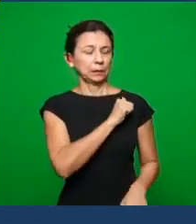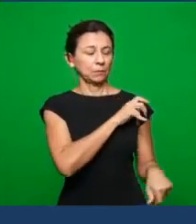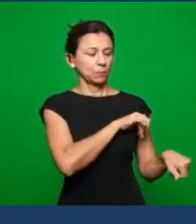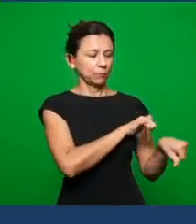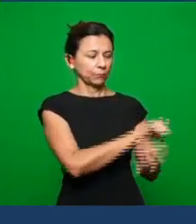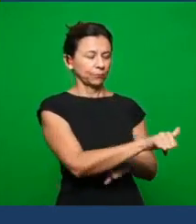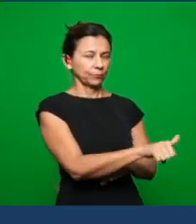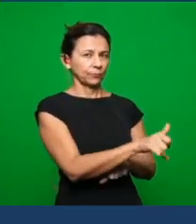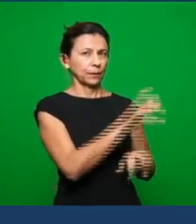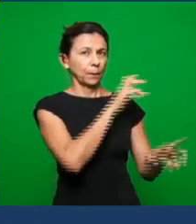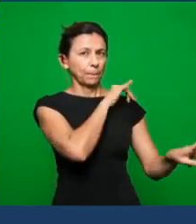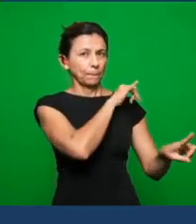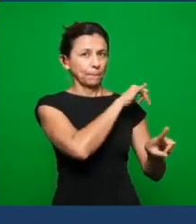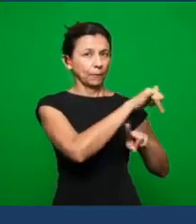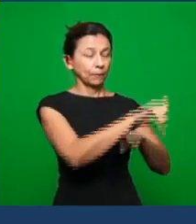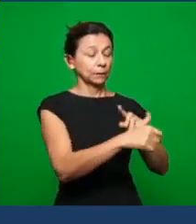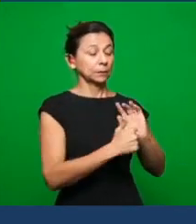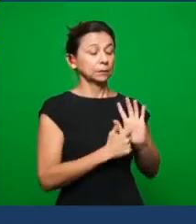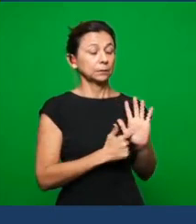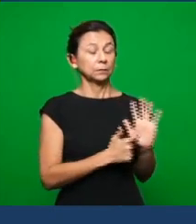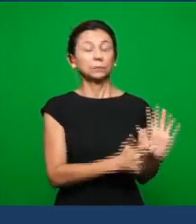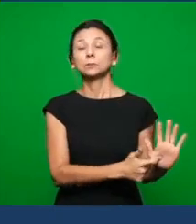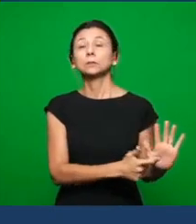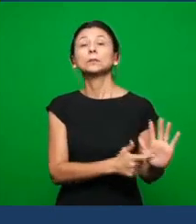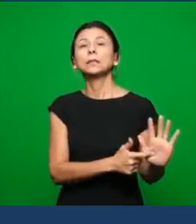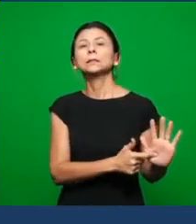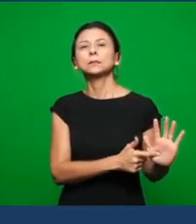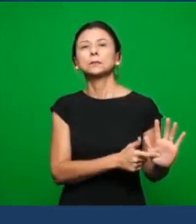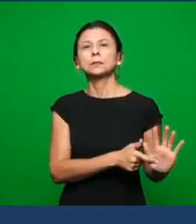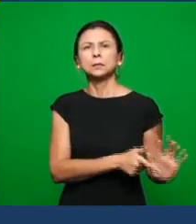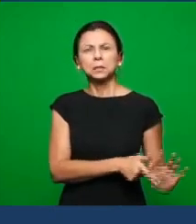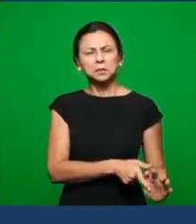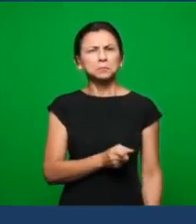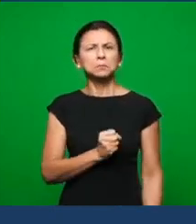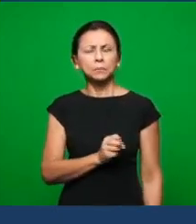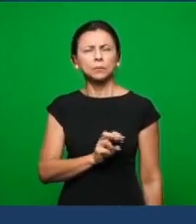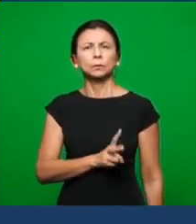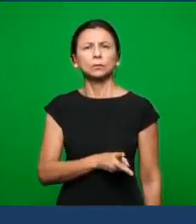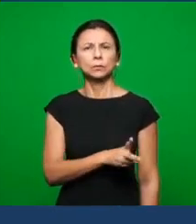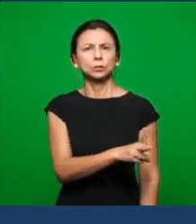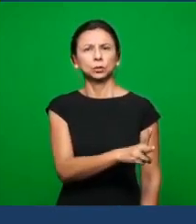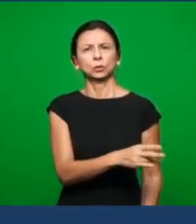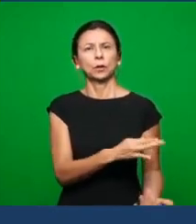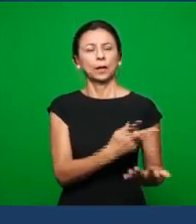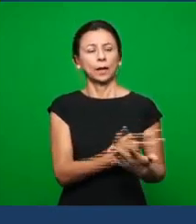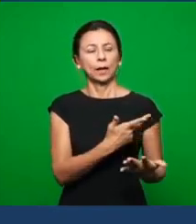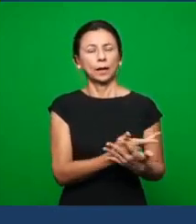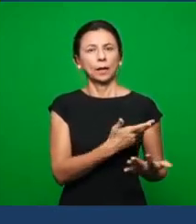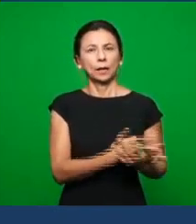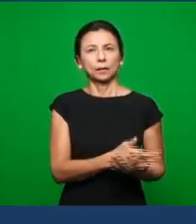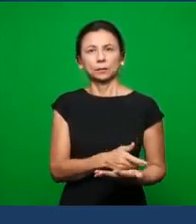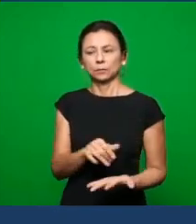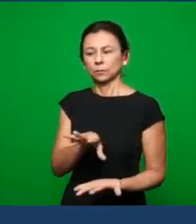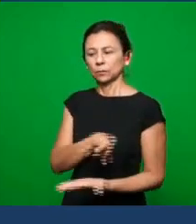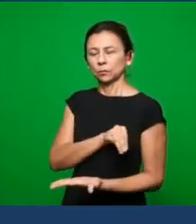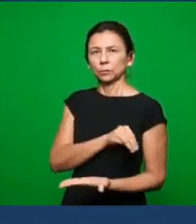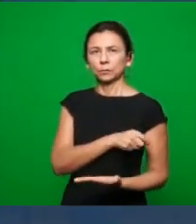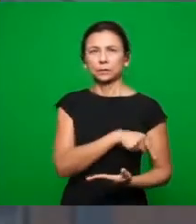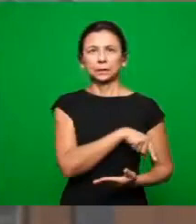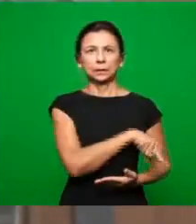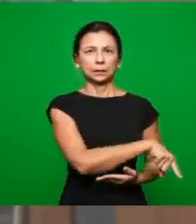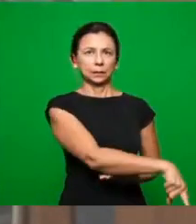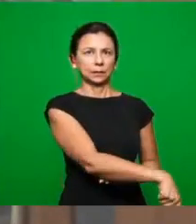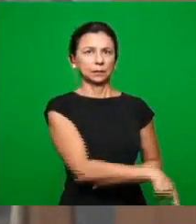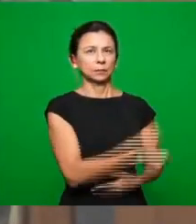Jezebel, and the expression of Jezebel is to show that the continuity of these two doctrinal mistakes,